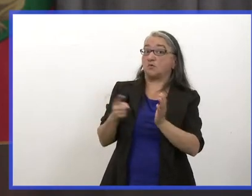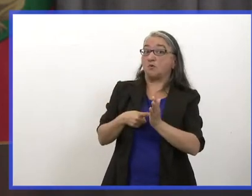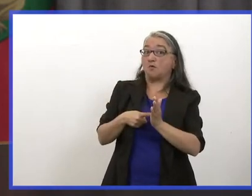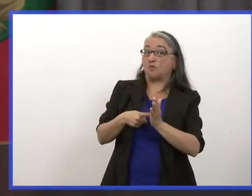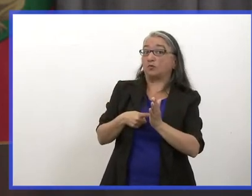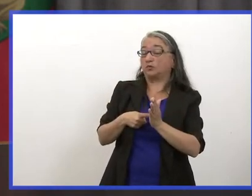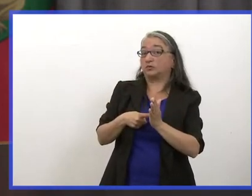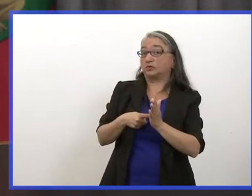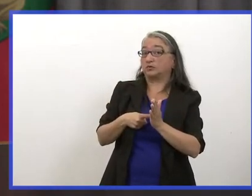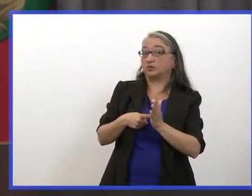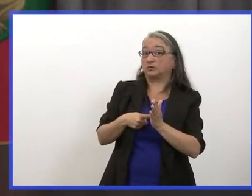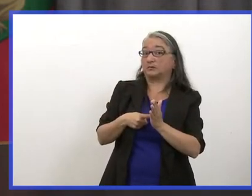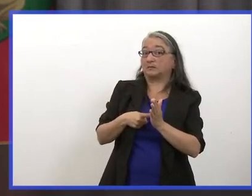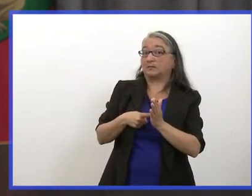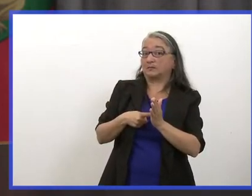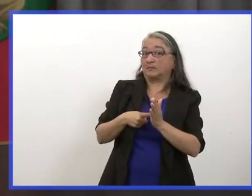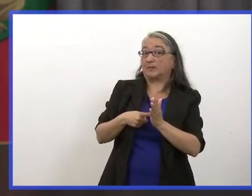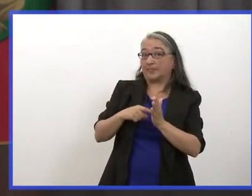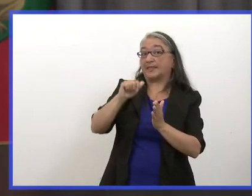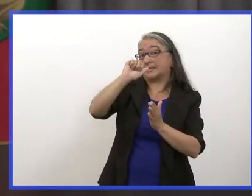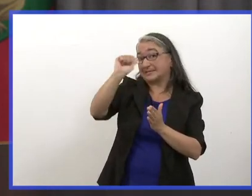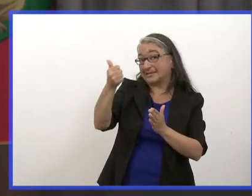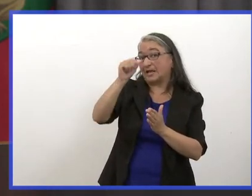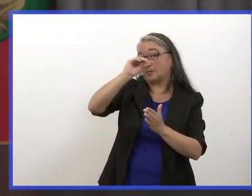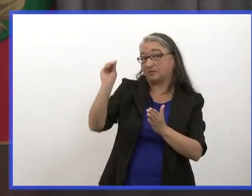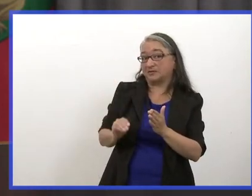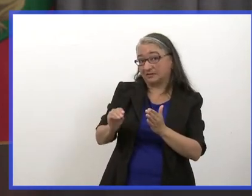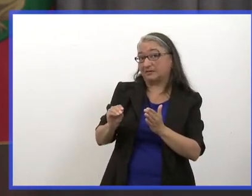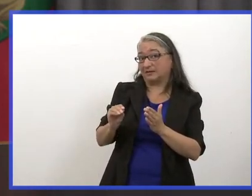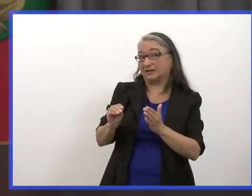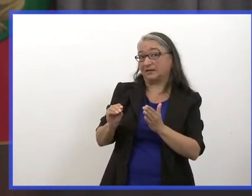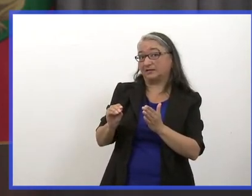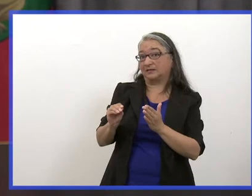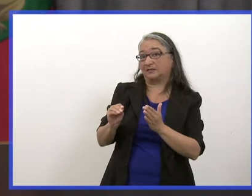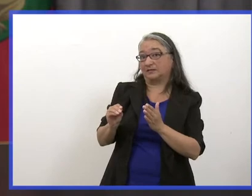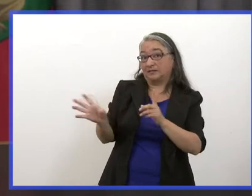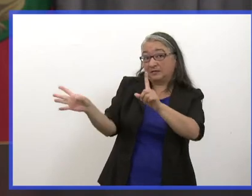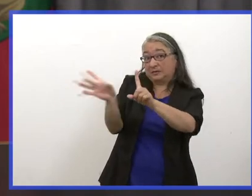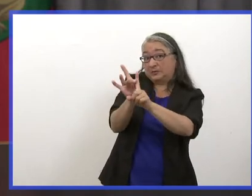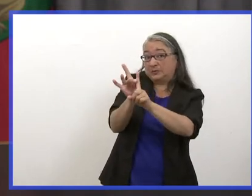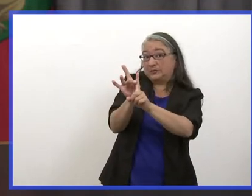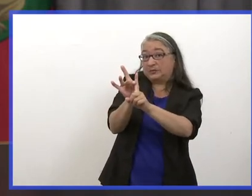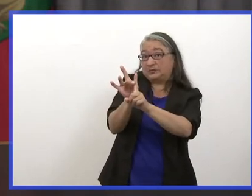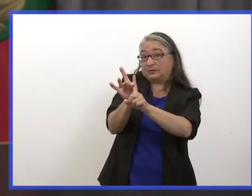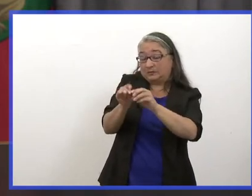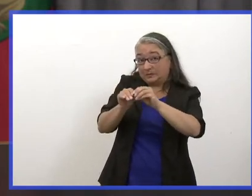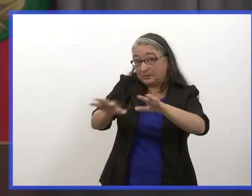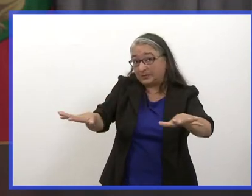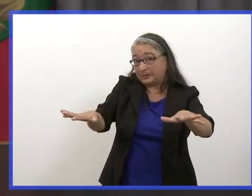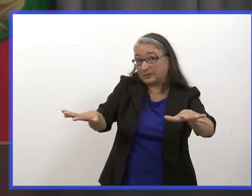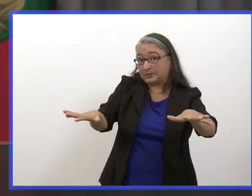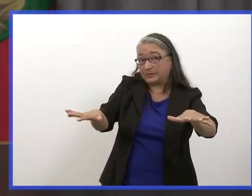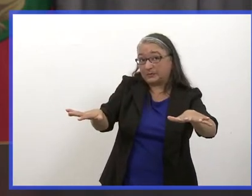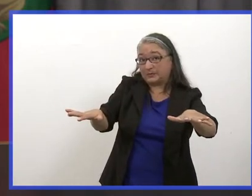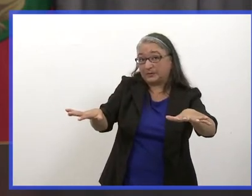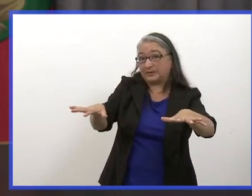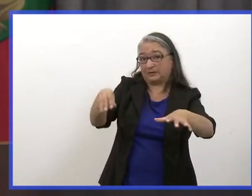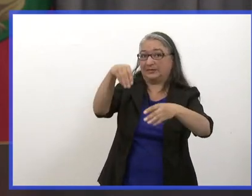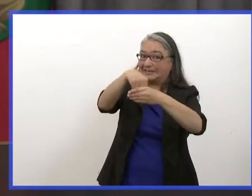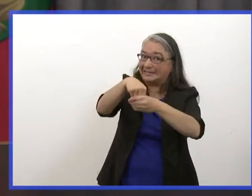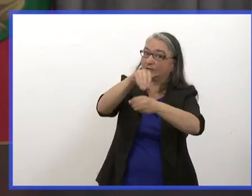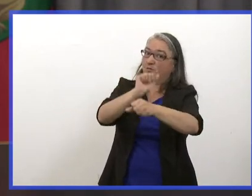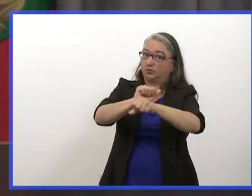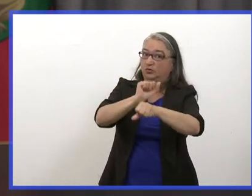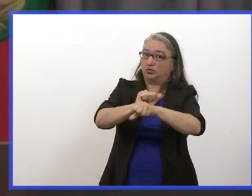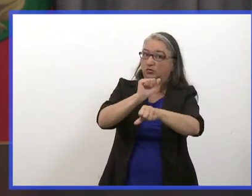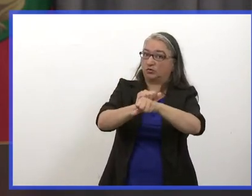Both acquisition and transmission related to workplaces right now. And so that's still, significant